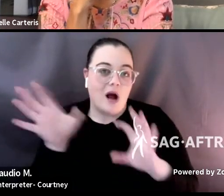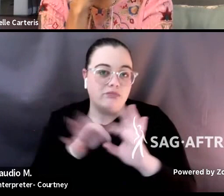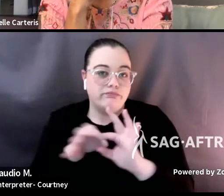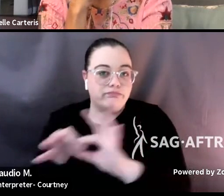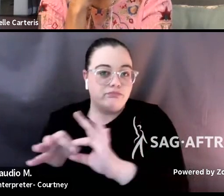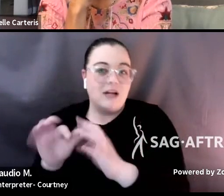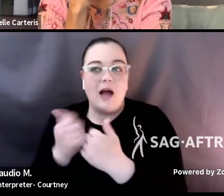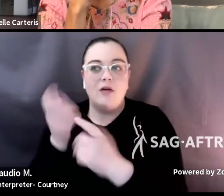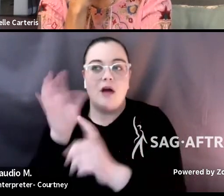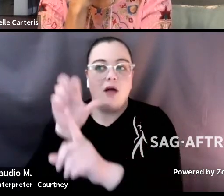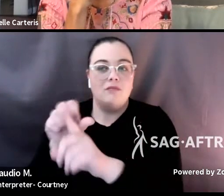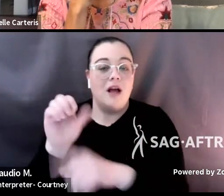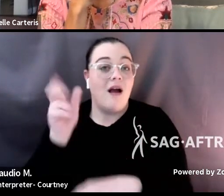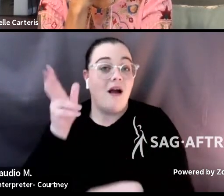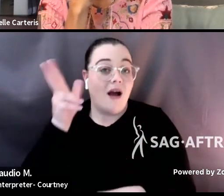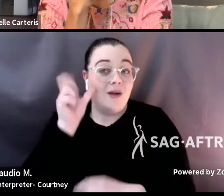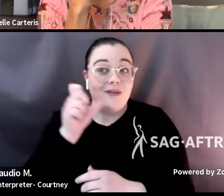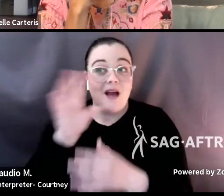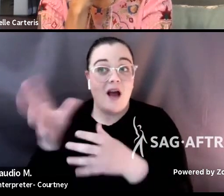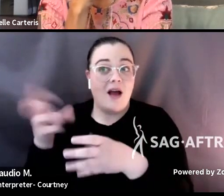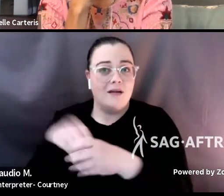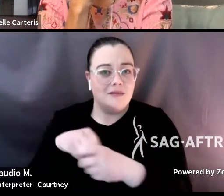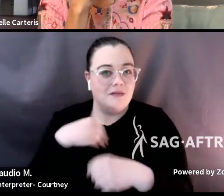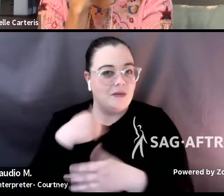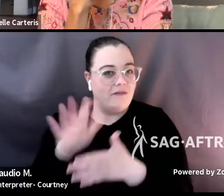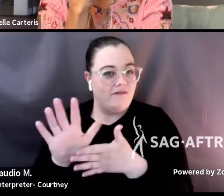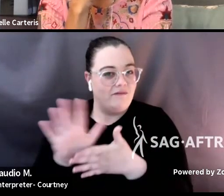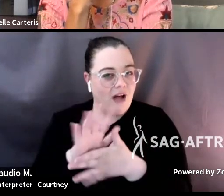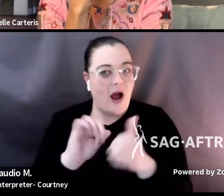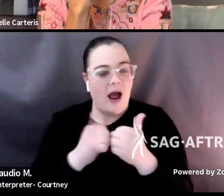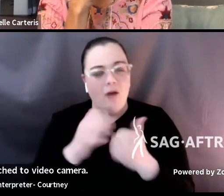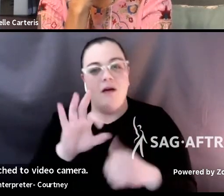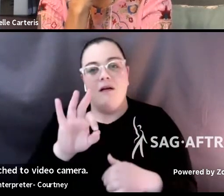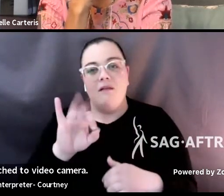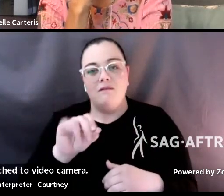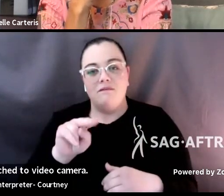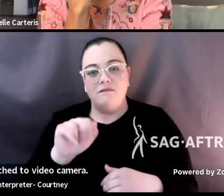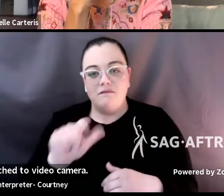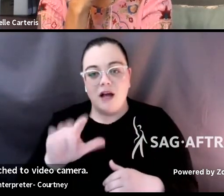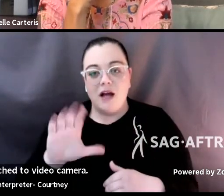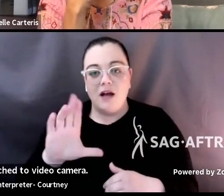your video camera, how Final Cut really makes it simple and we could easy. teach you to make a